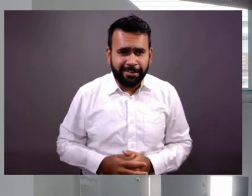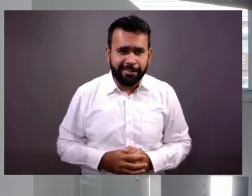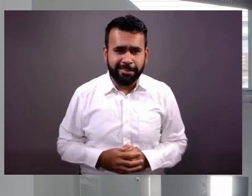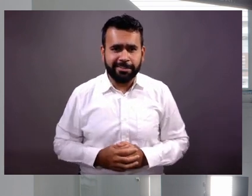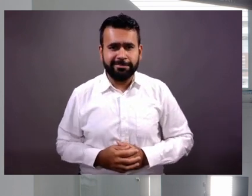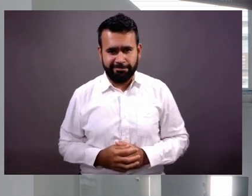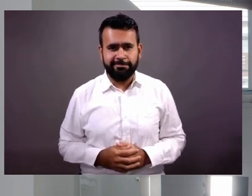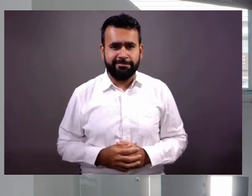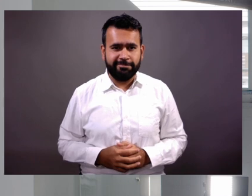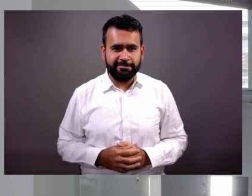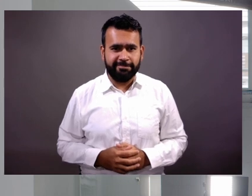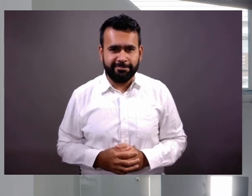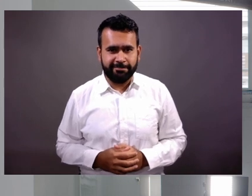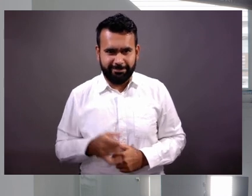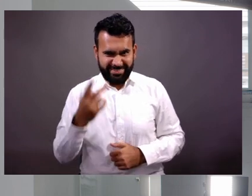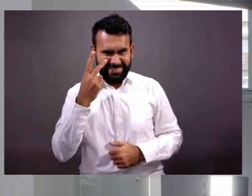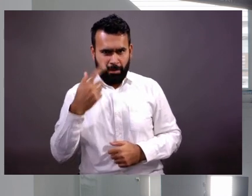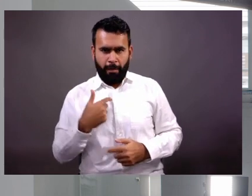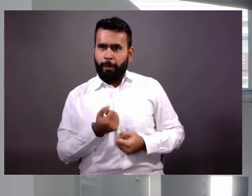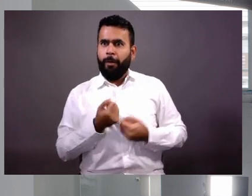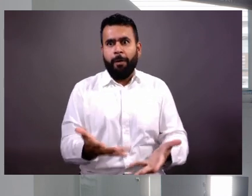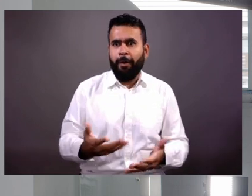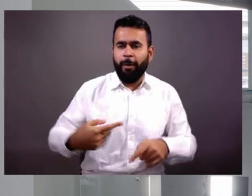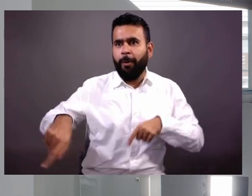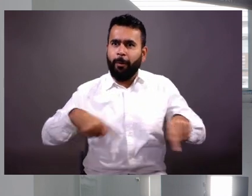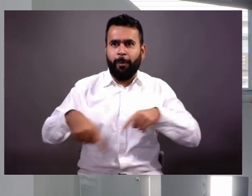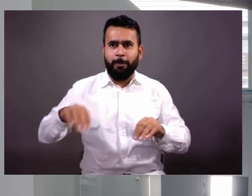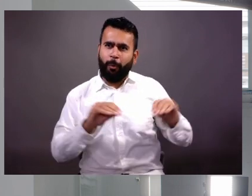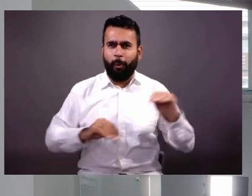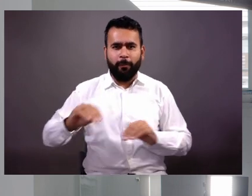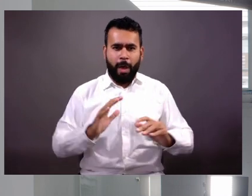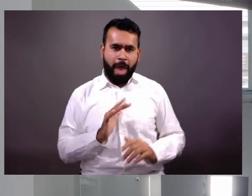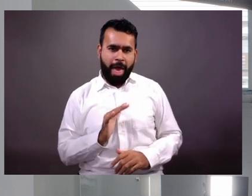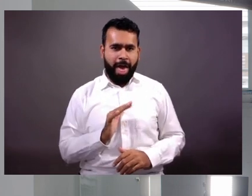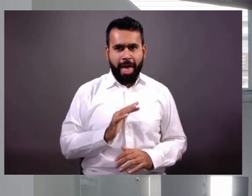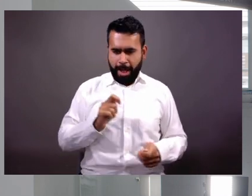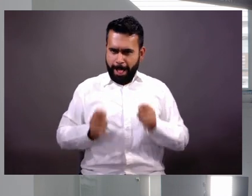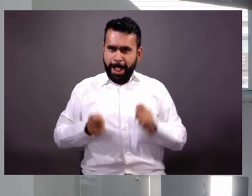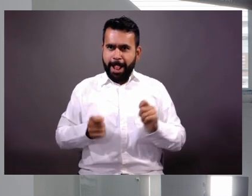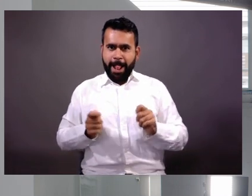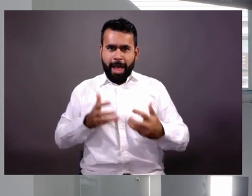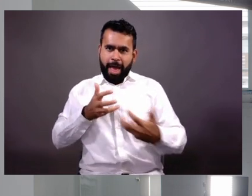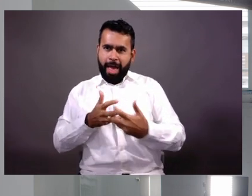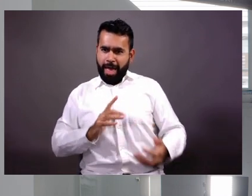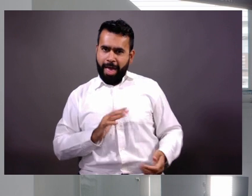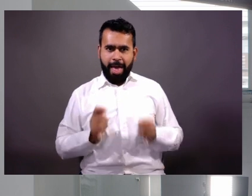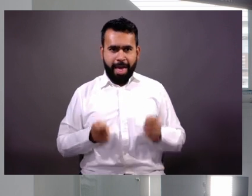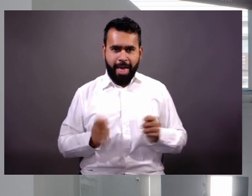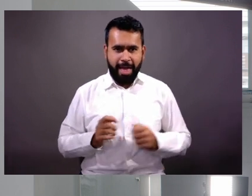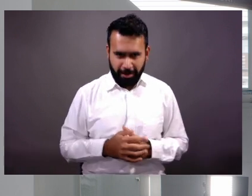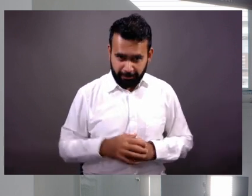a move if you feel like it. You notice I'm opening them here. You want to add some dynamics.